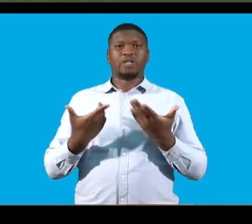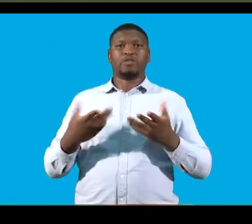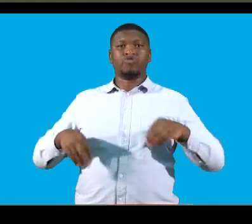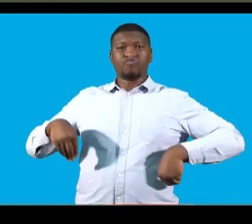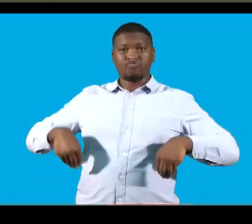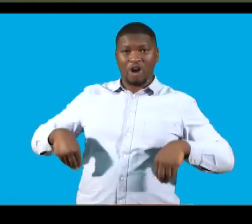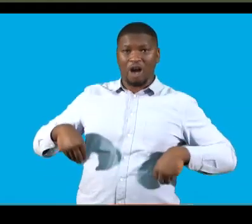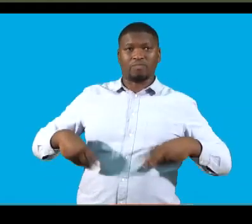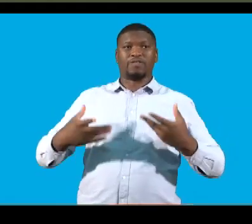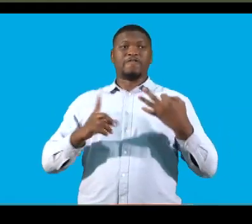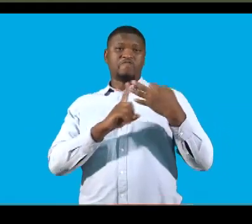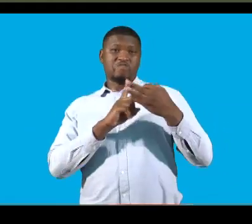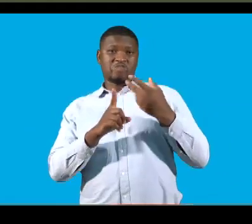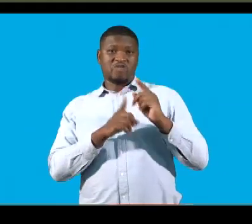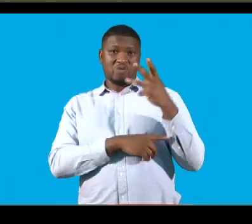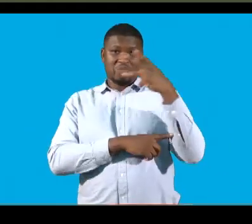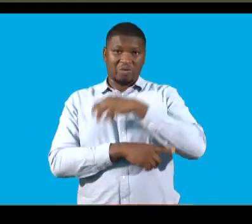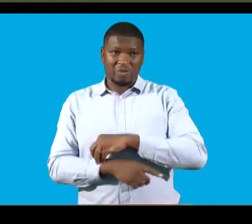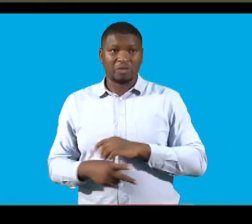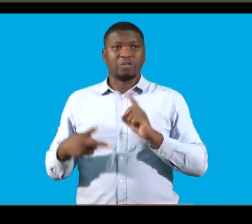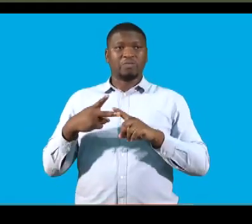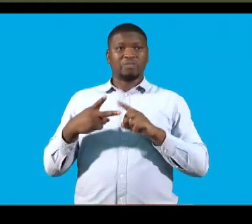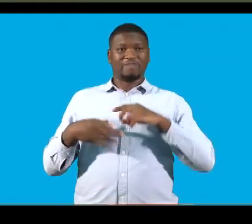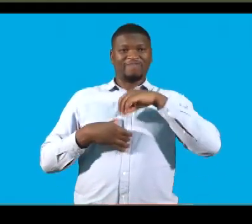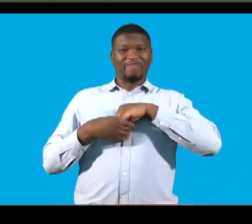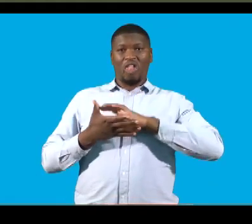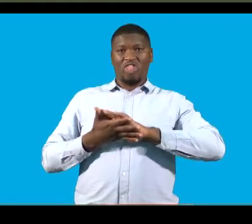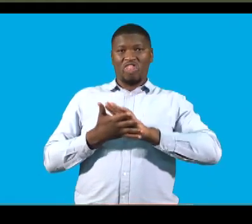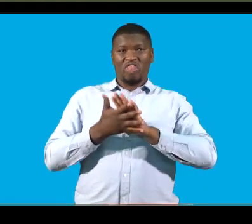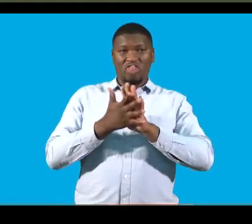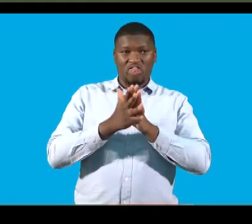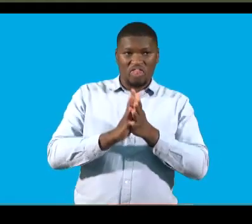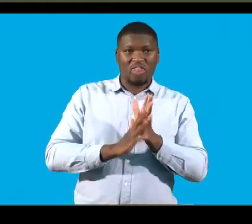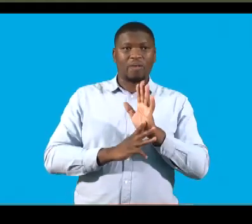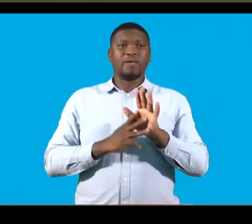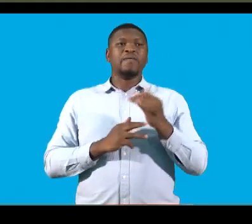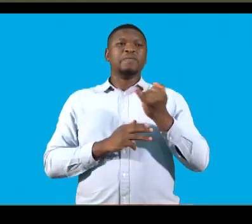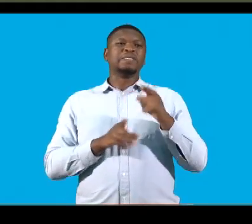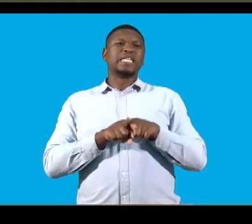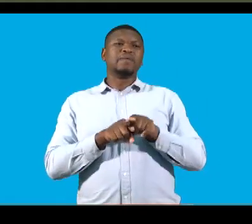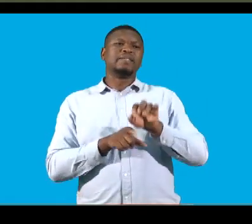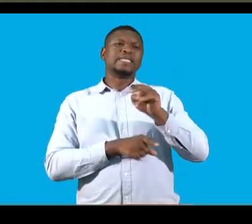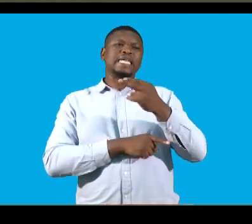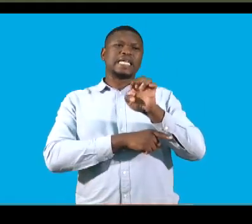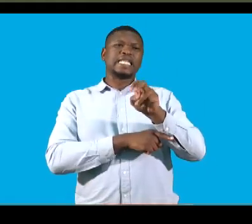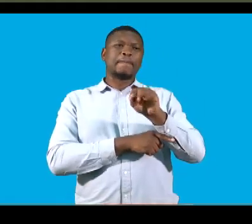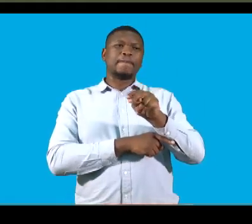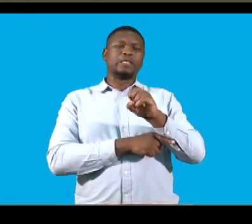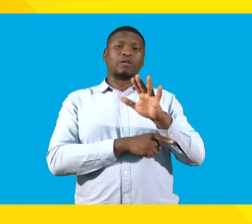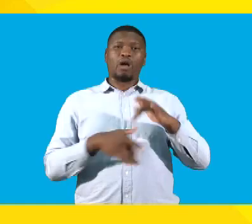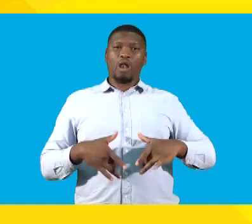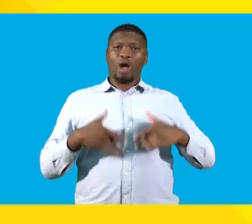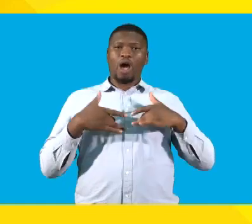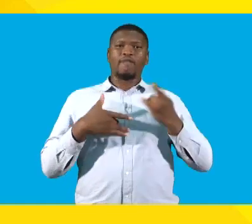corrupting influence of beauty, the moral decay and consequences of a hedonistic lifestyle. So a hedonistic lifestyle